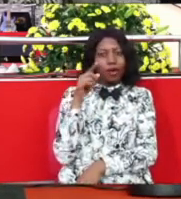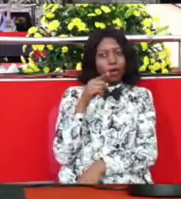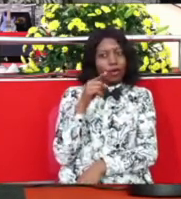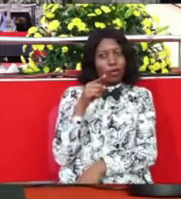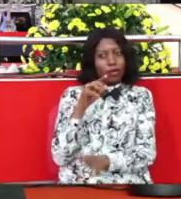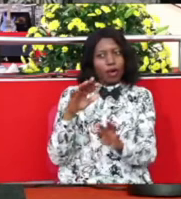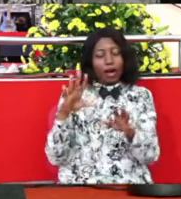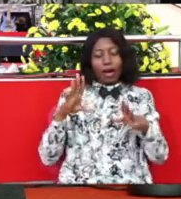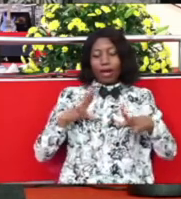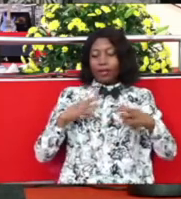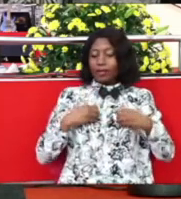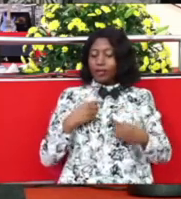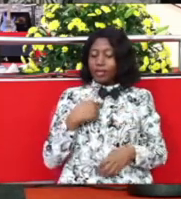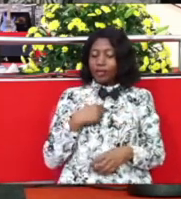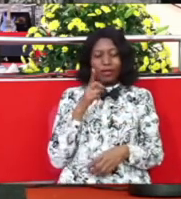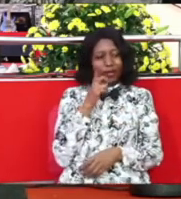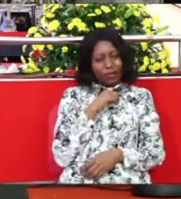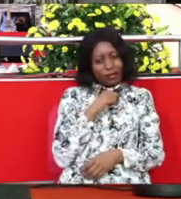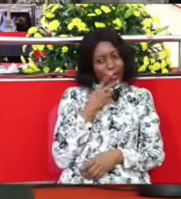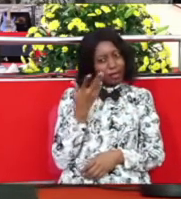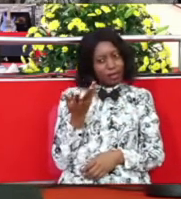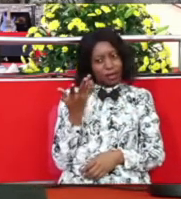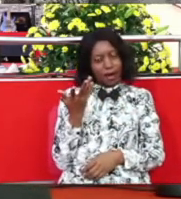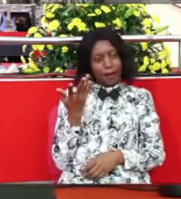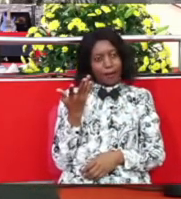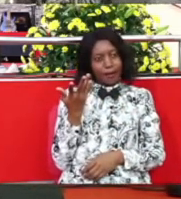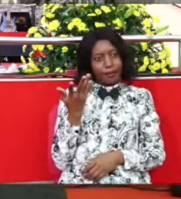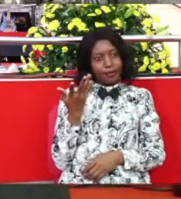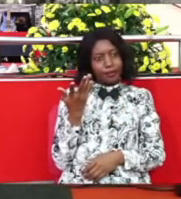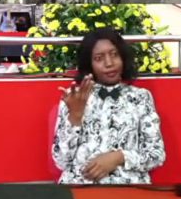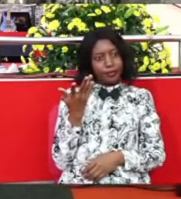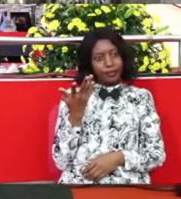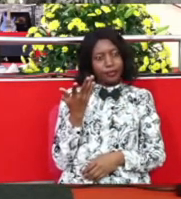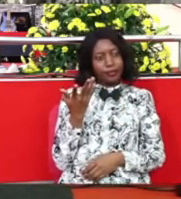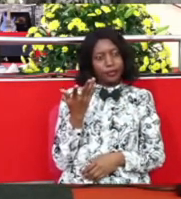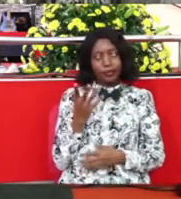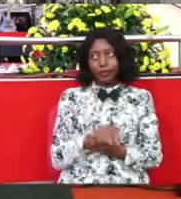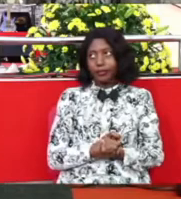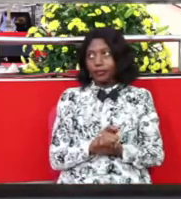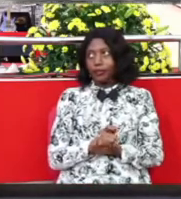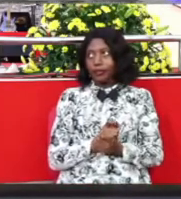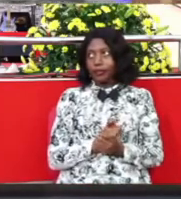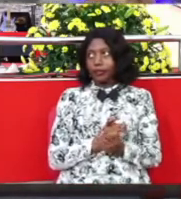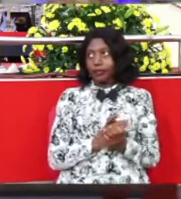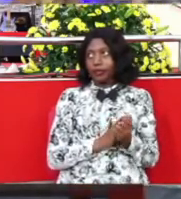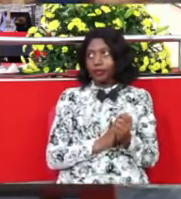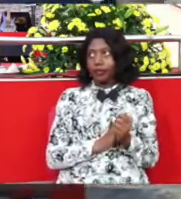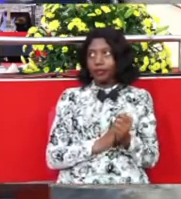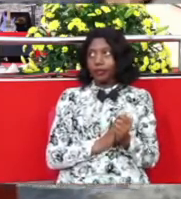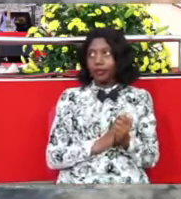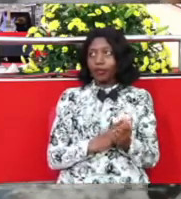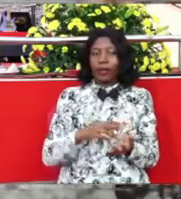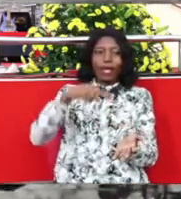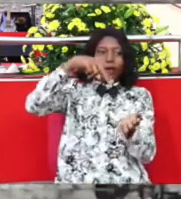in your heart to do things the way I want them to do? Je, umenipatia nafasi moyoni mwako kufanya vile ningependa? Could we just rise on our feet